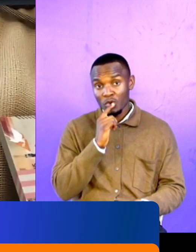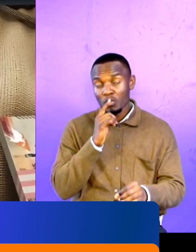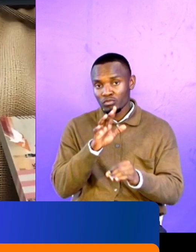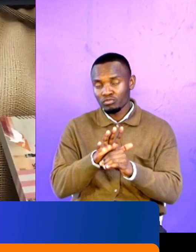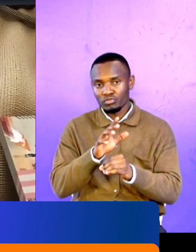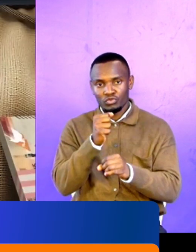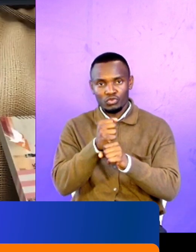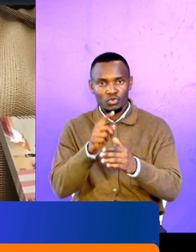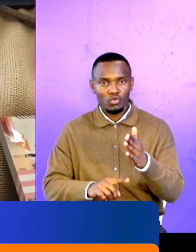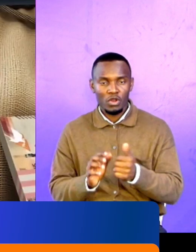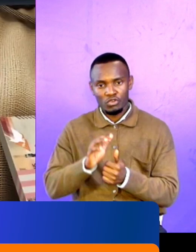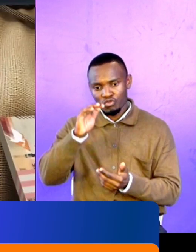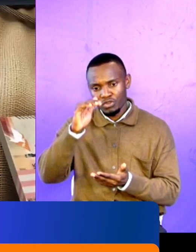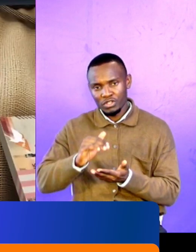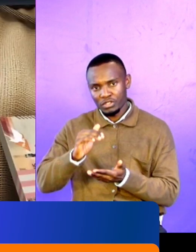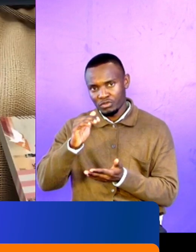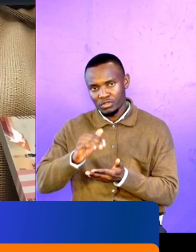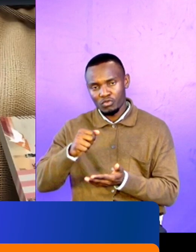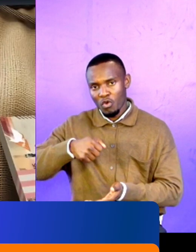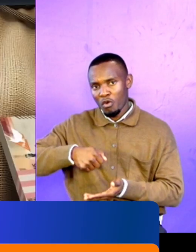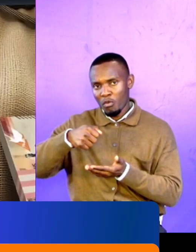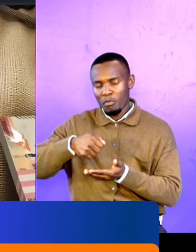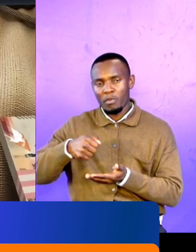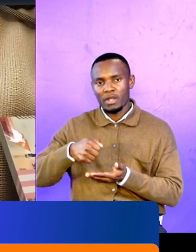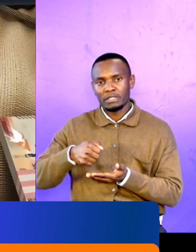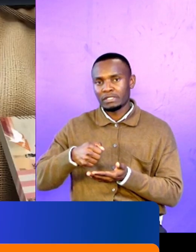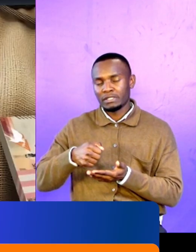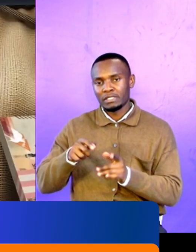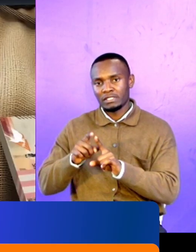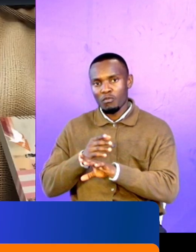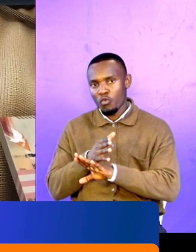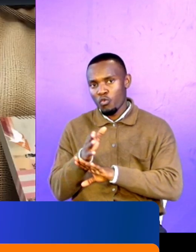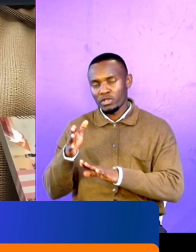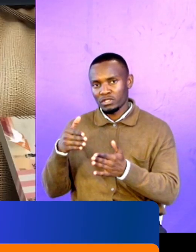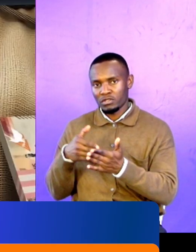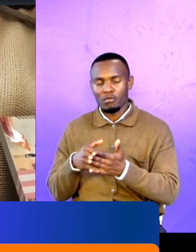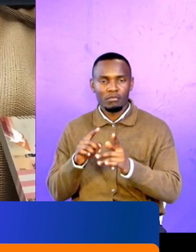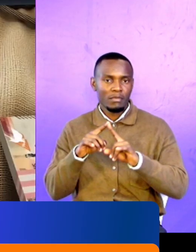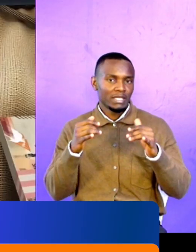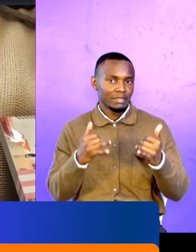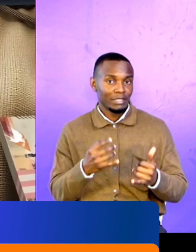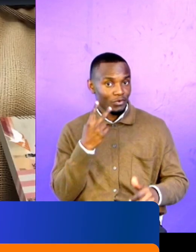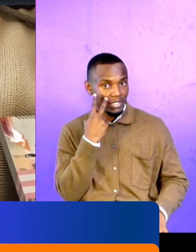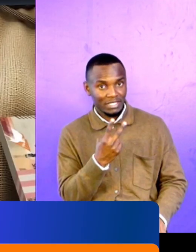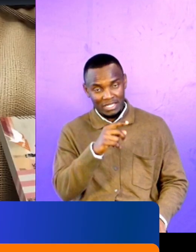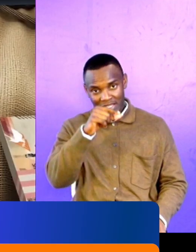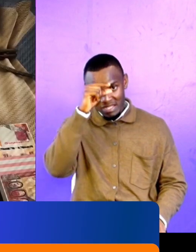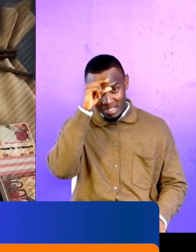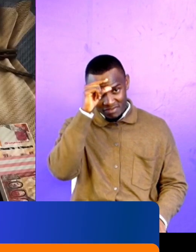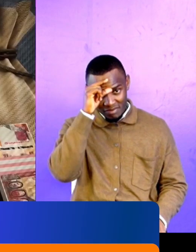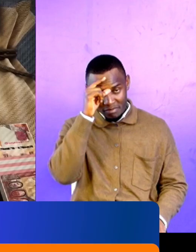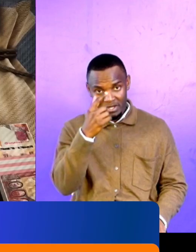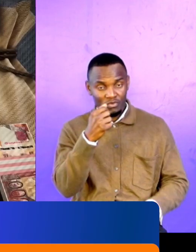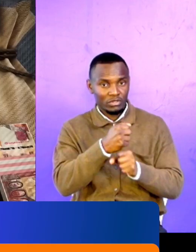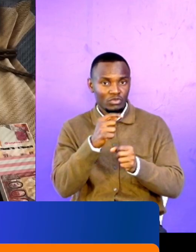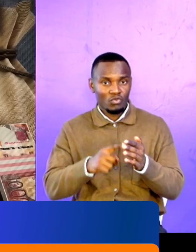unnecessary and wasteful spending to plug the deficit, it appears the government was on an overdrive to implement